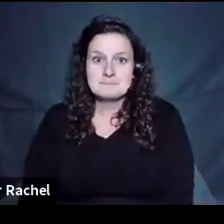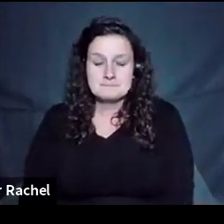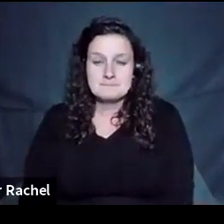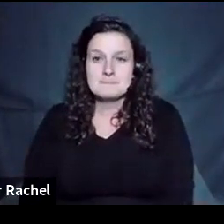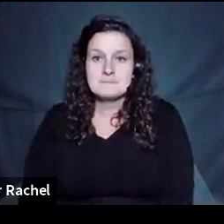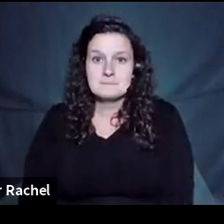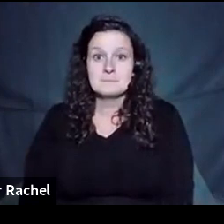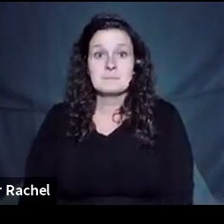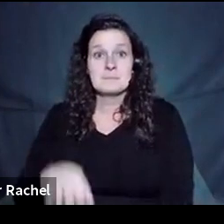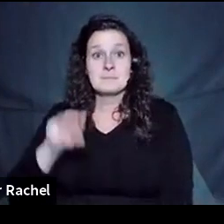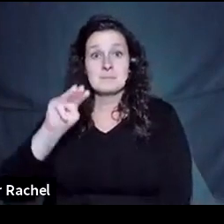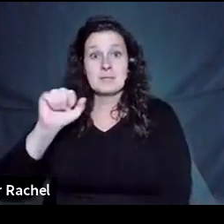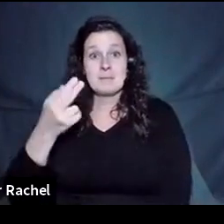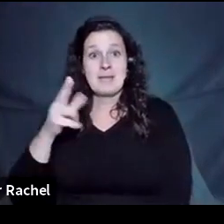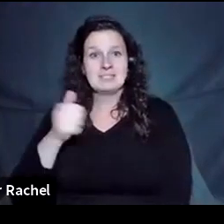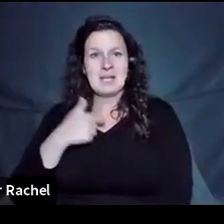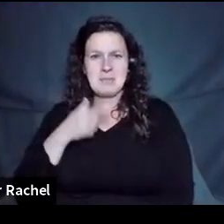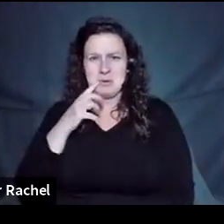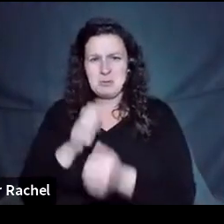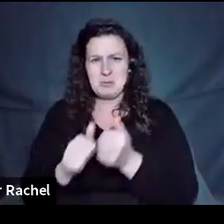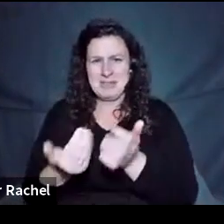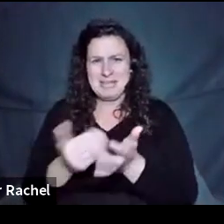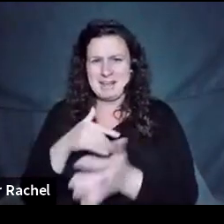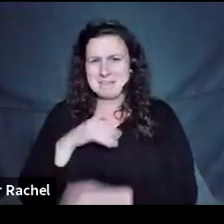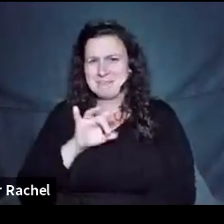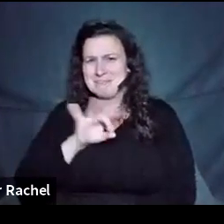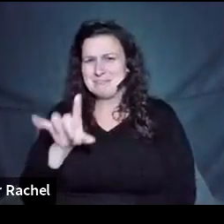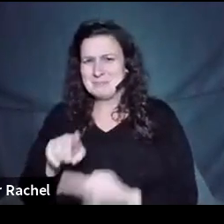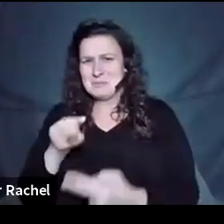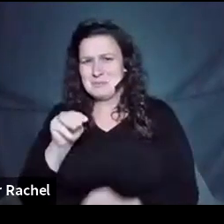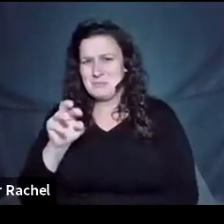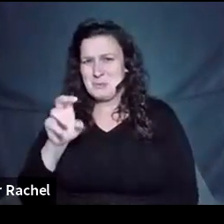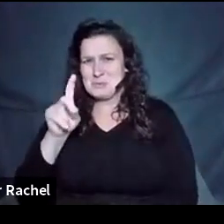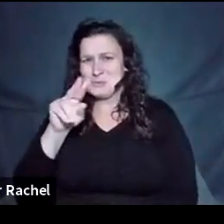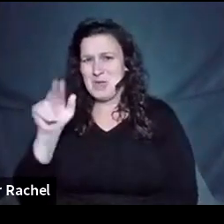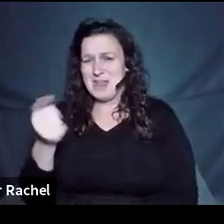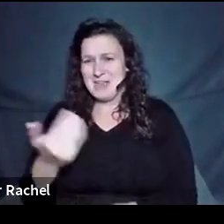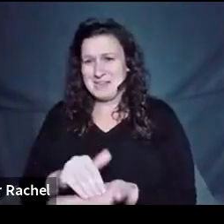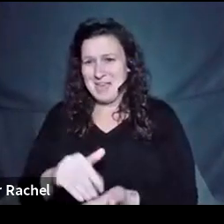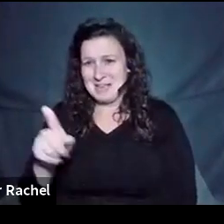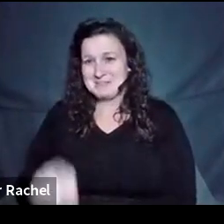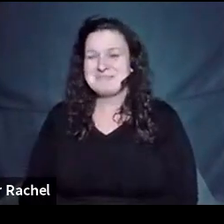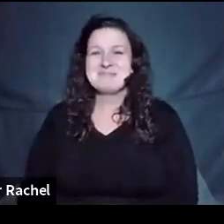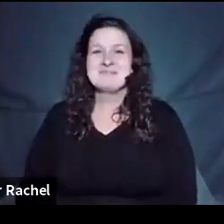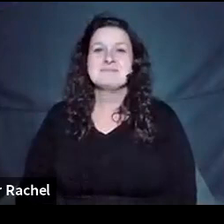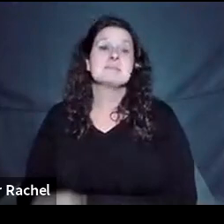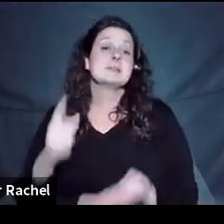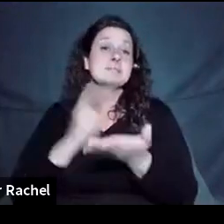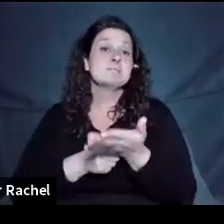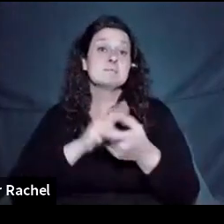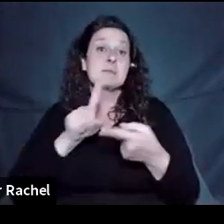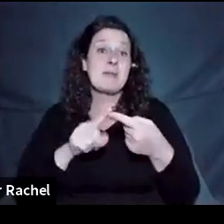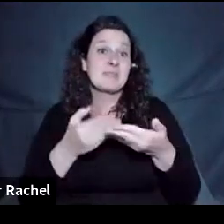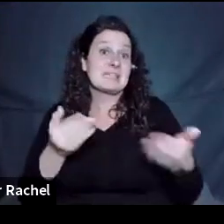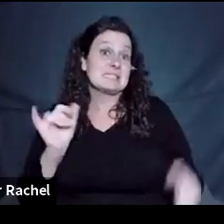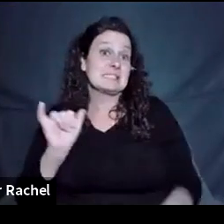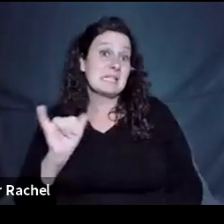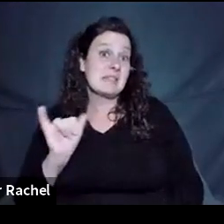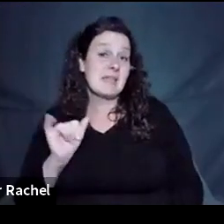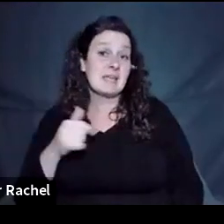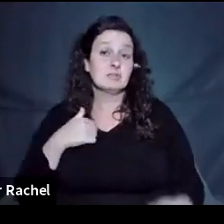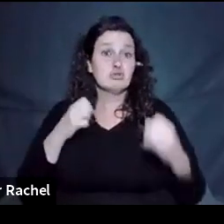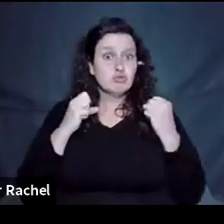I am going to be cruel again and throw another question back at Mordana. Because we are talking about things like